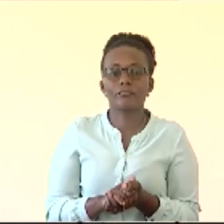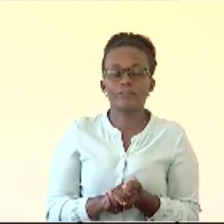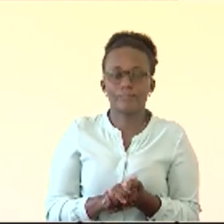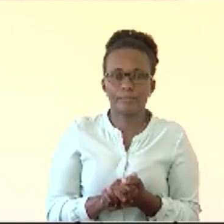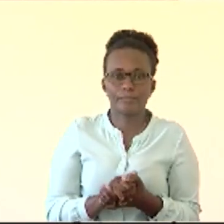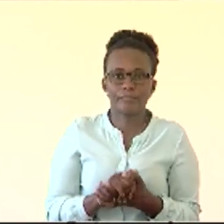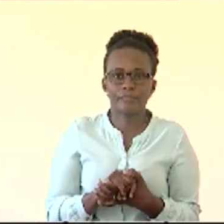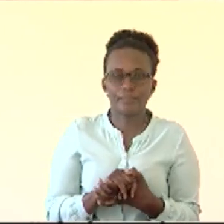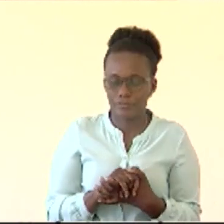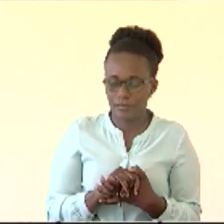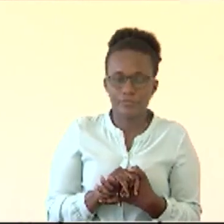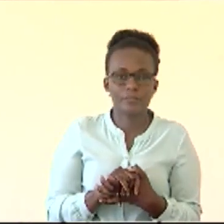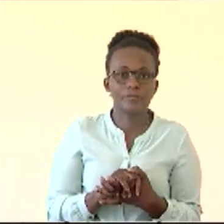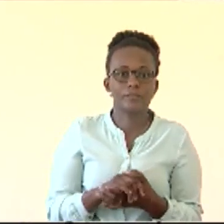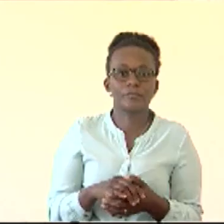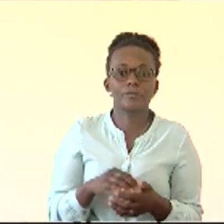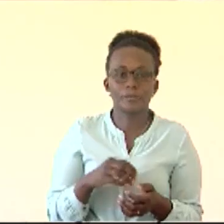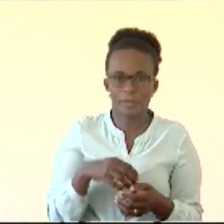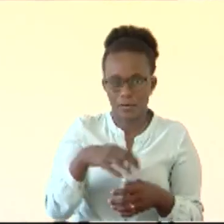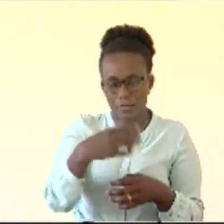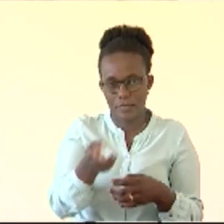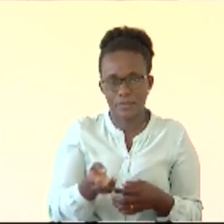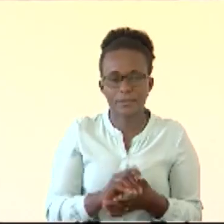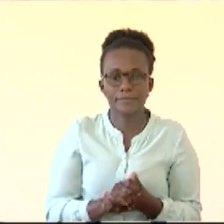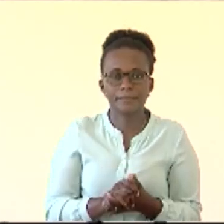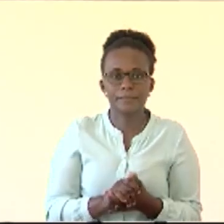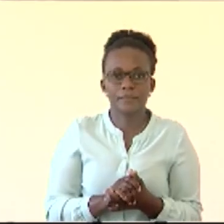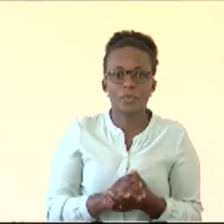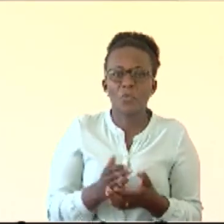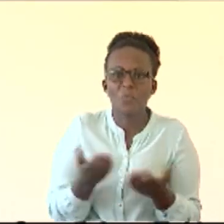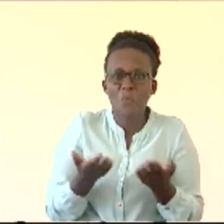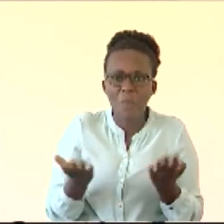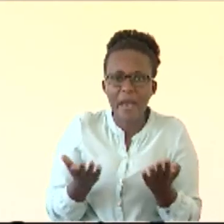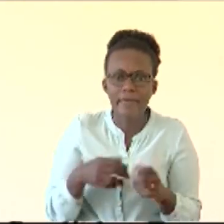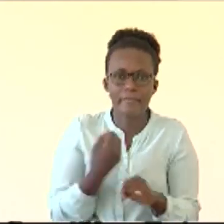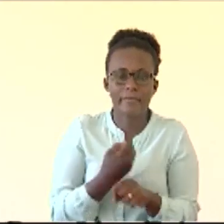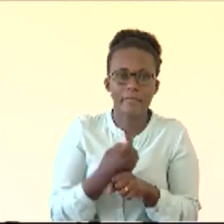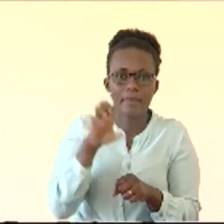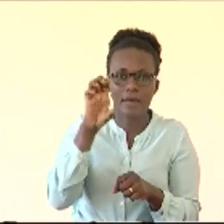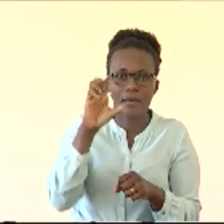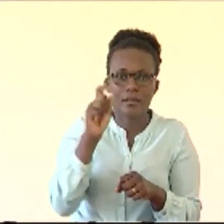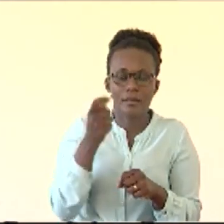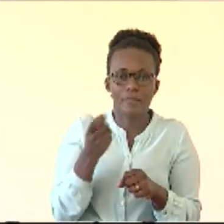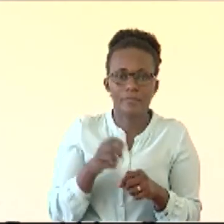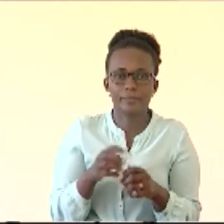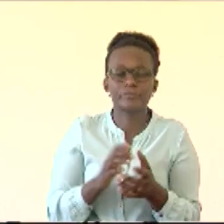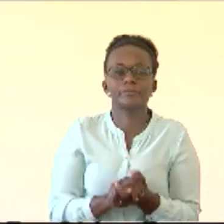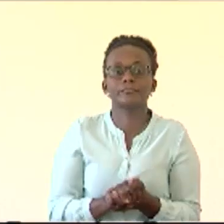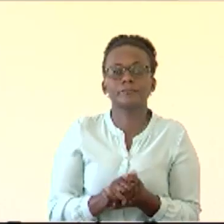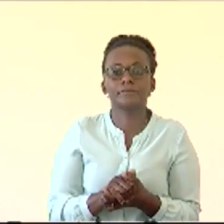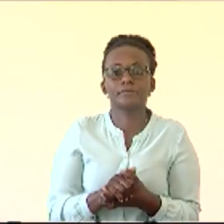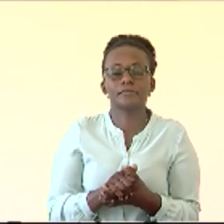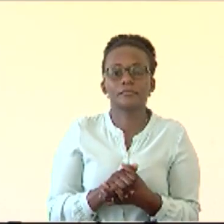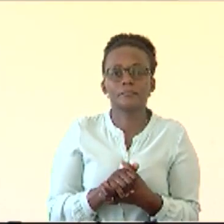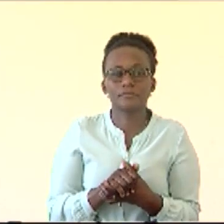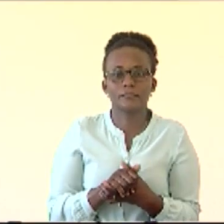purposes. So let's move on. Why electroplate? There are so many uses.